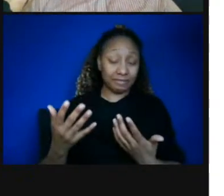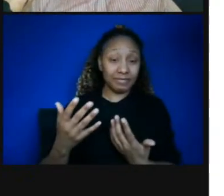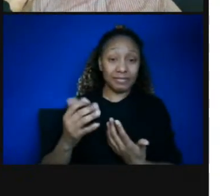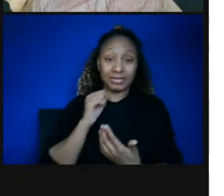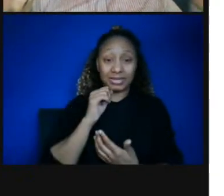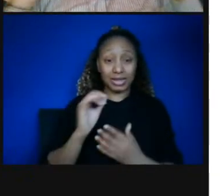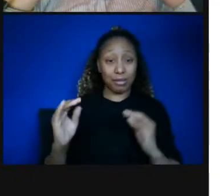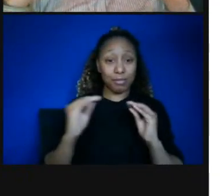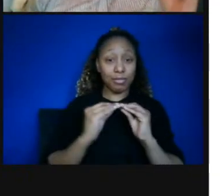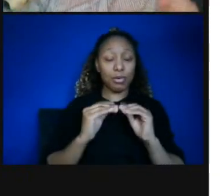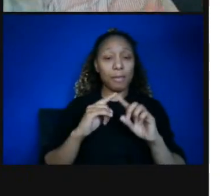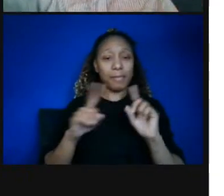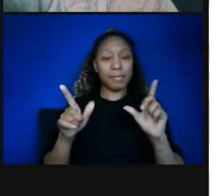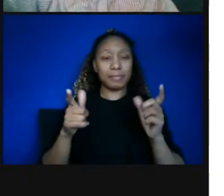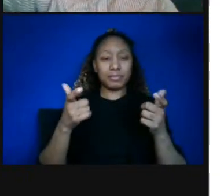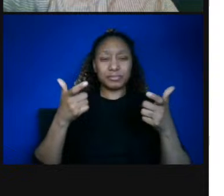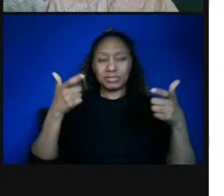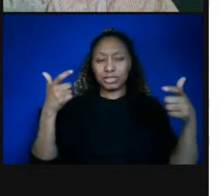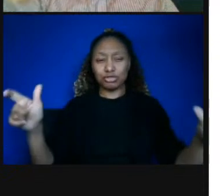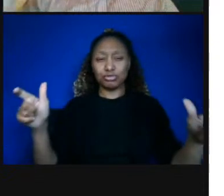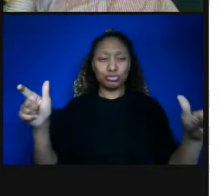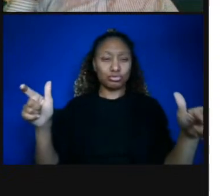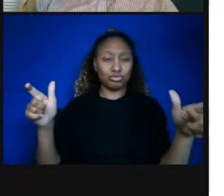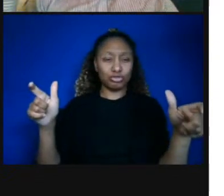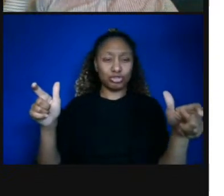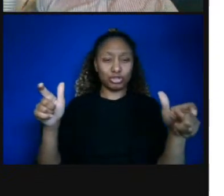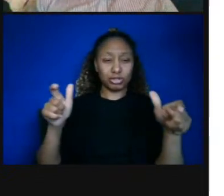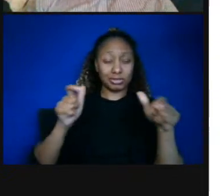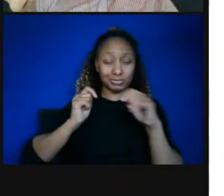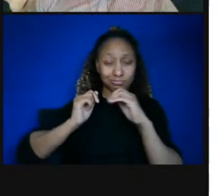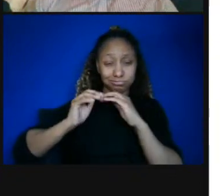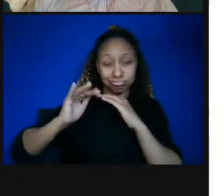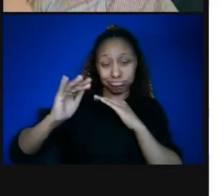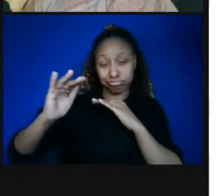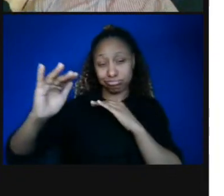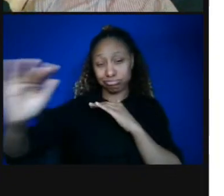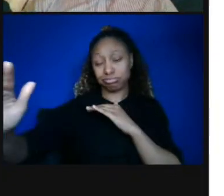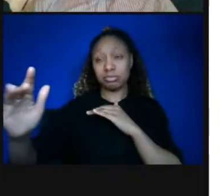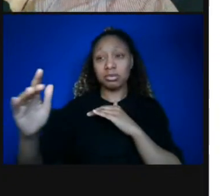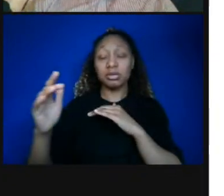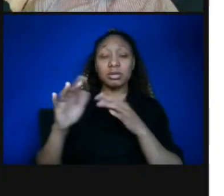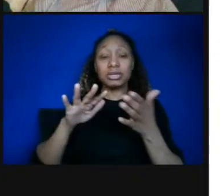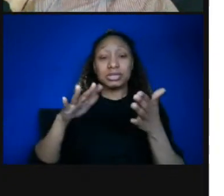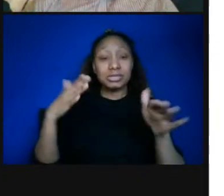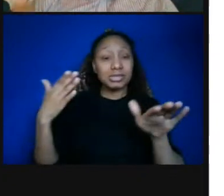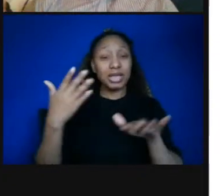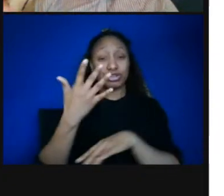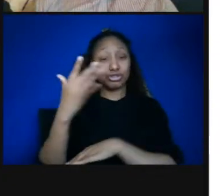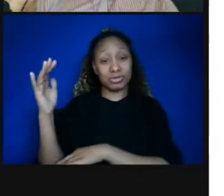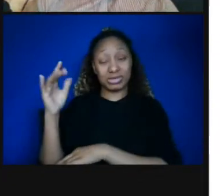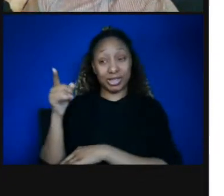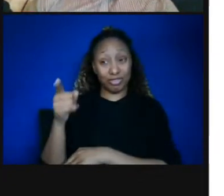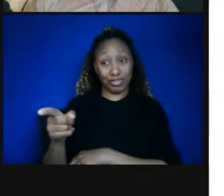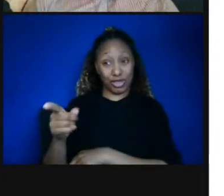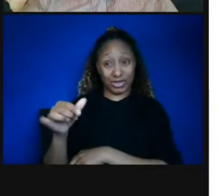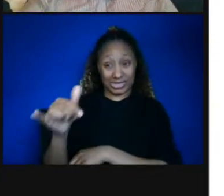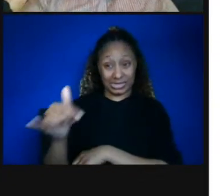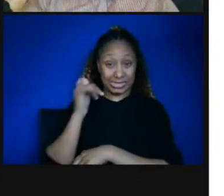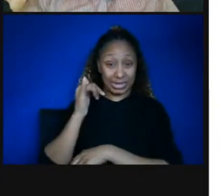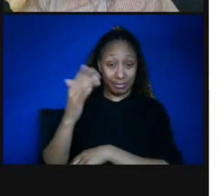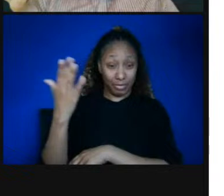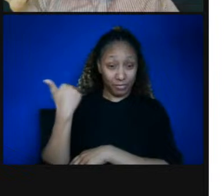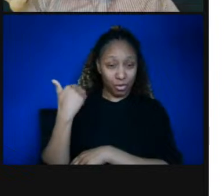see, and it's this huge swath of these dead trees. And it wasn't always like that. At one time, that